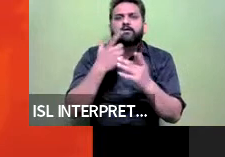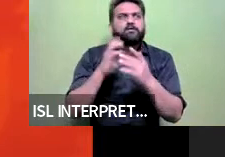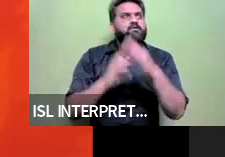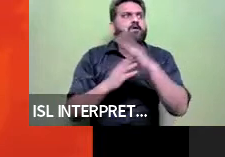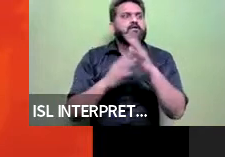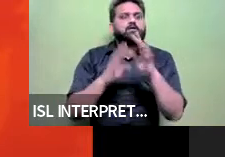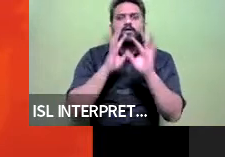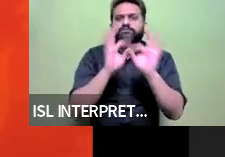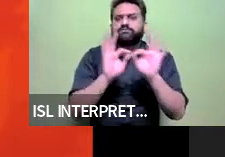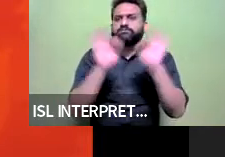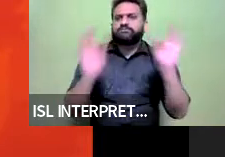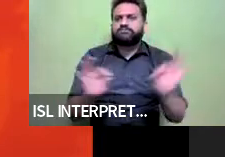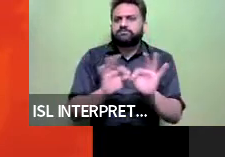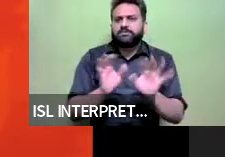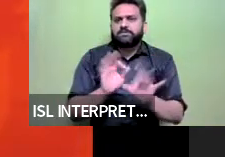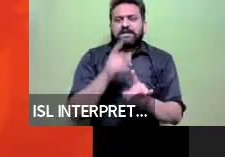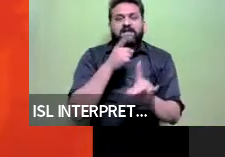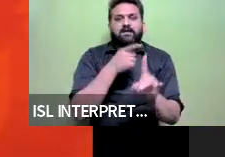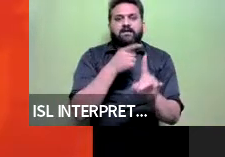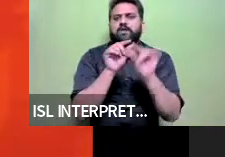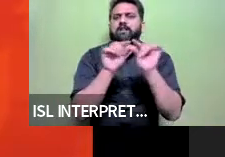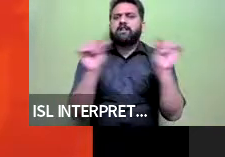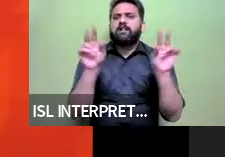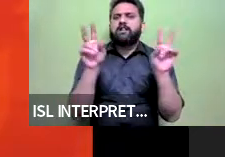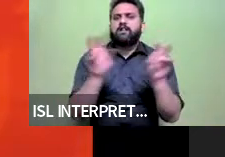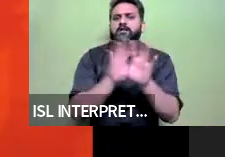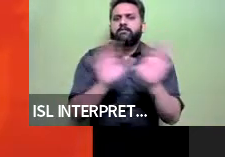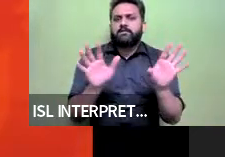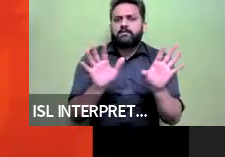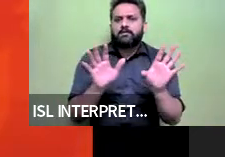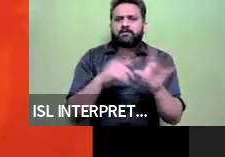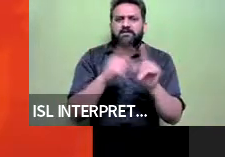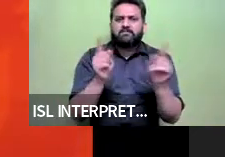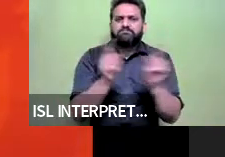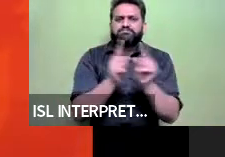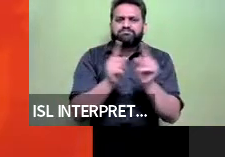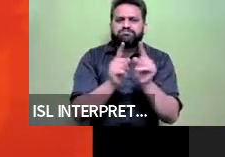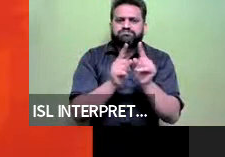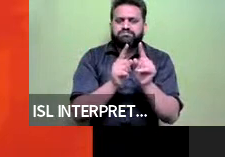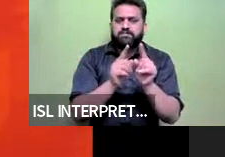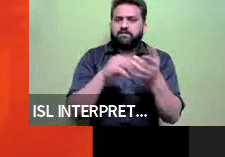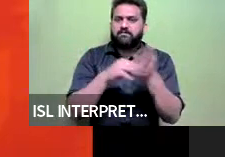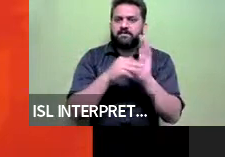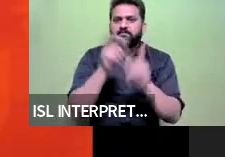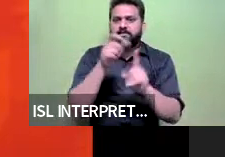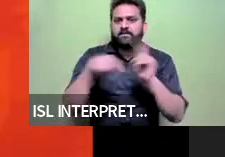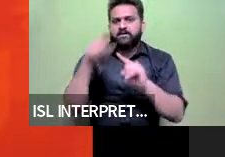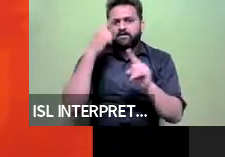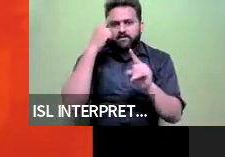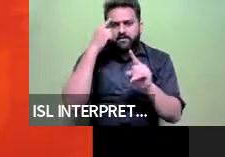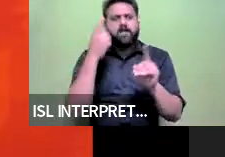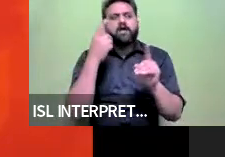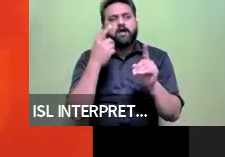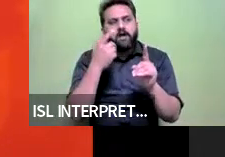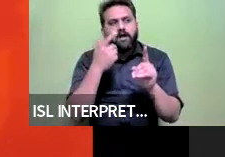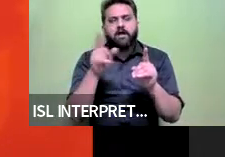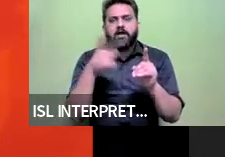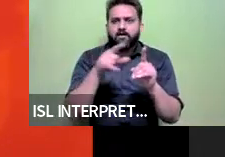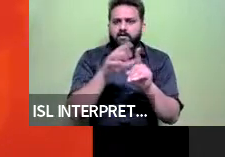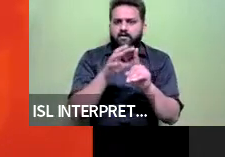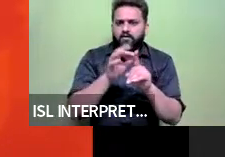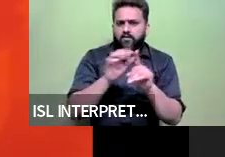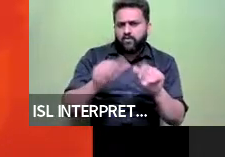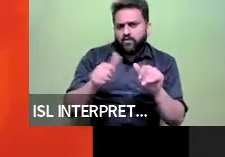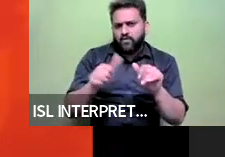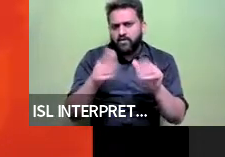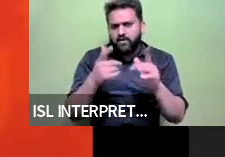for. So something one-liner is, you can do it, a short sentence, so the people will know that what you can get it, what